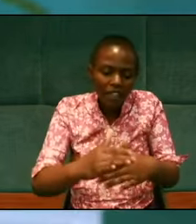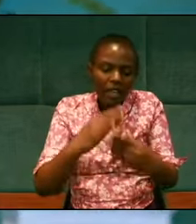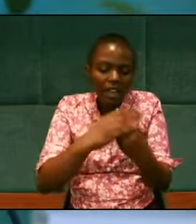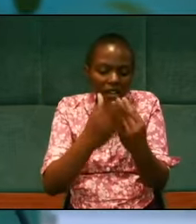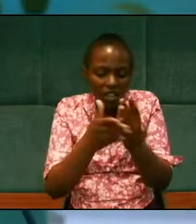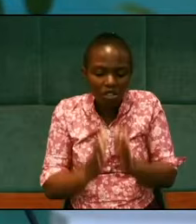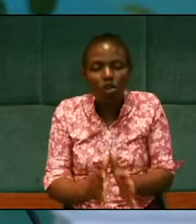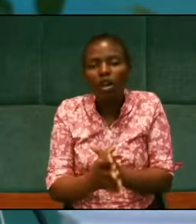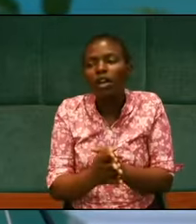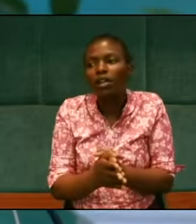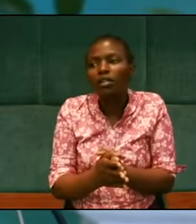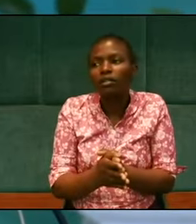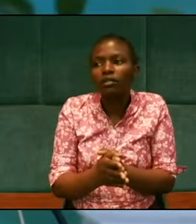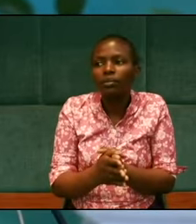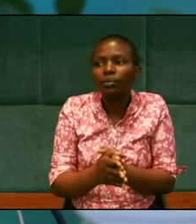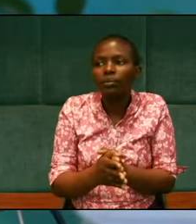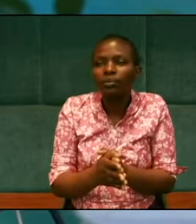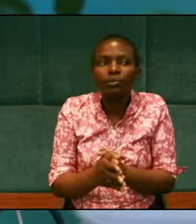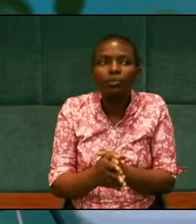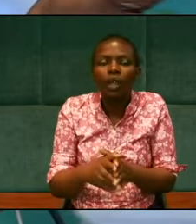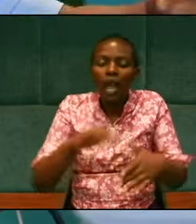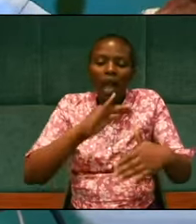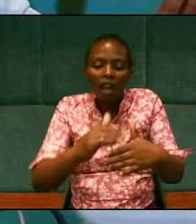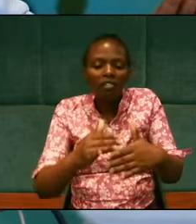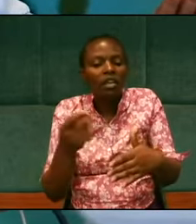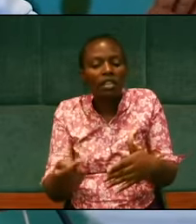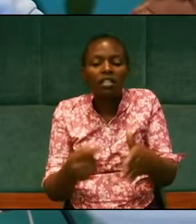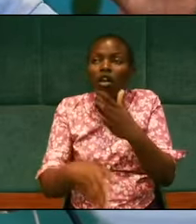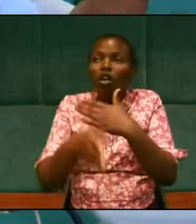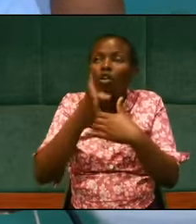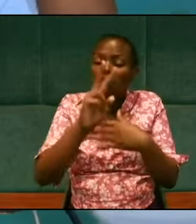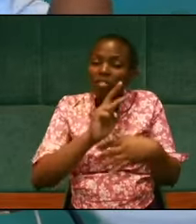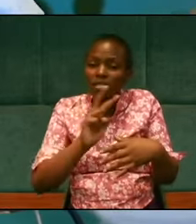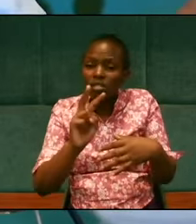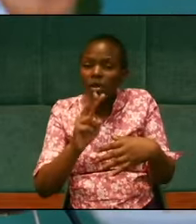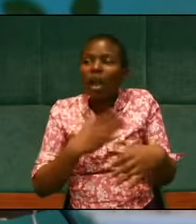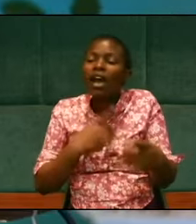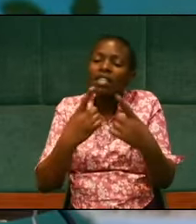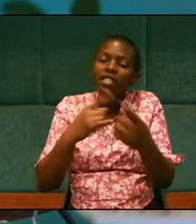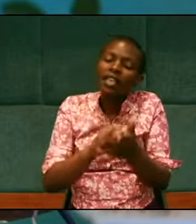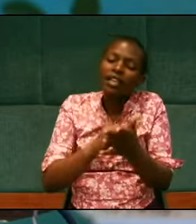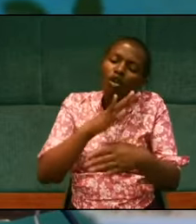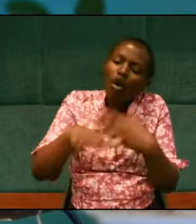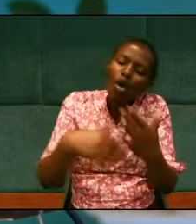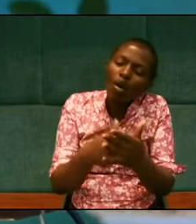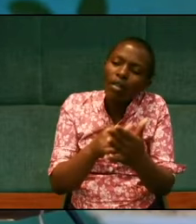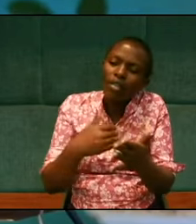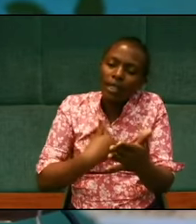So when marriage came, God concluded everything he has made, it was excellent. It was